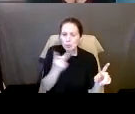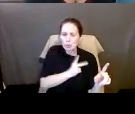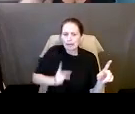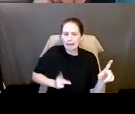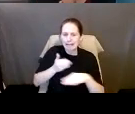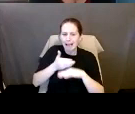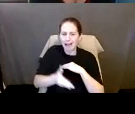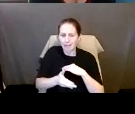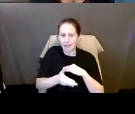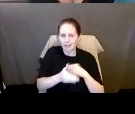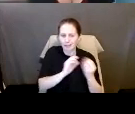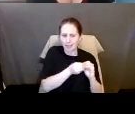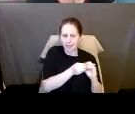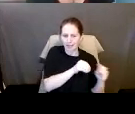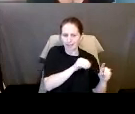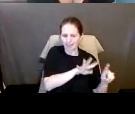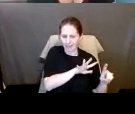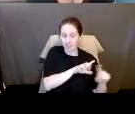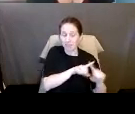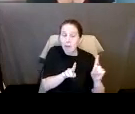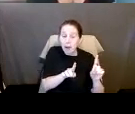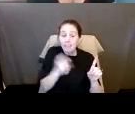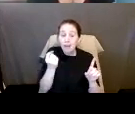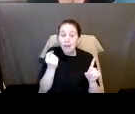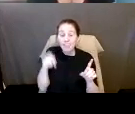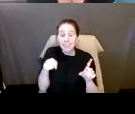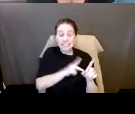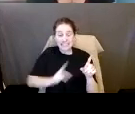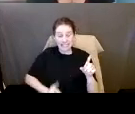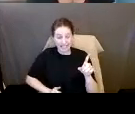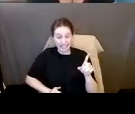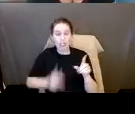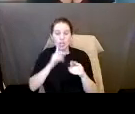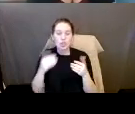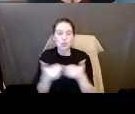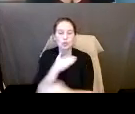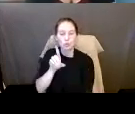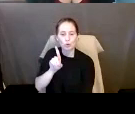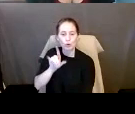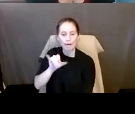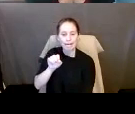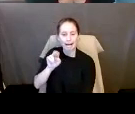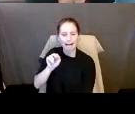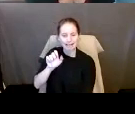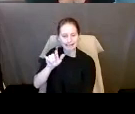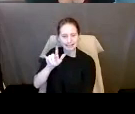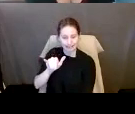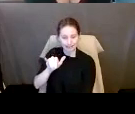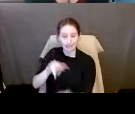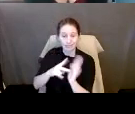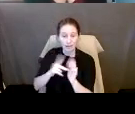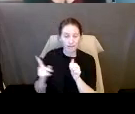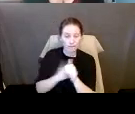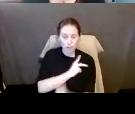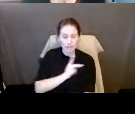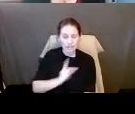after. However, Sinwazrit the First is somebody from a new dynasty. And he's the very first king to